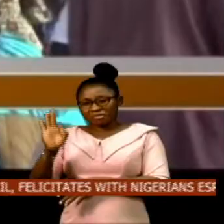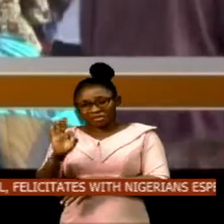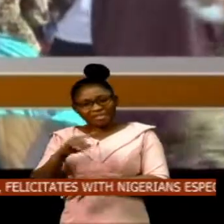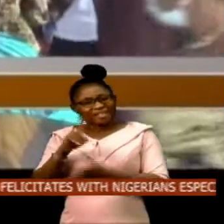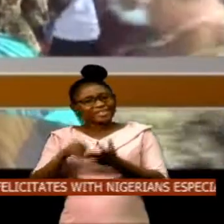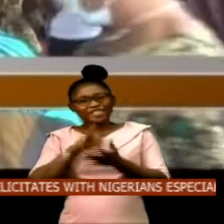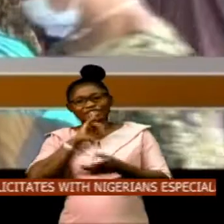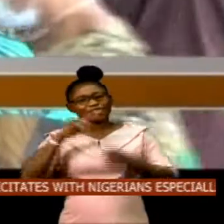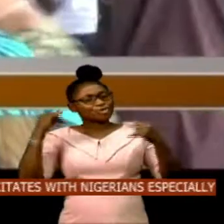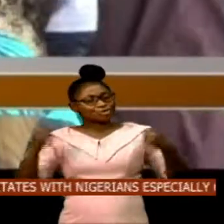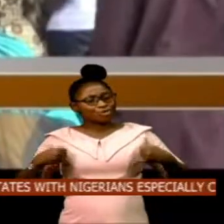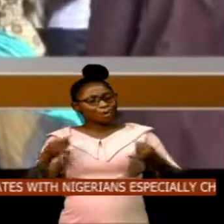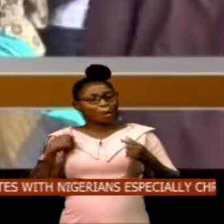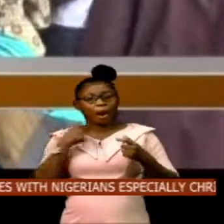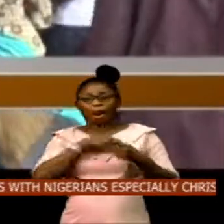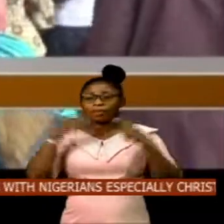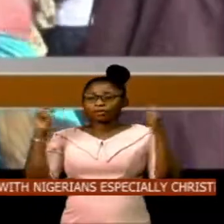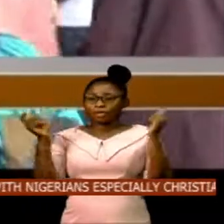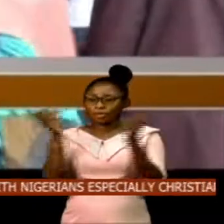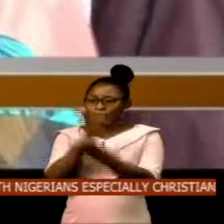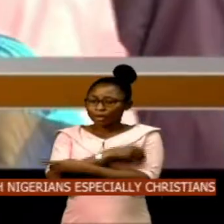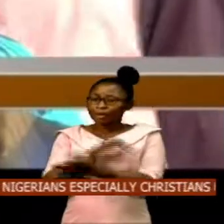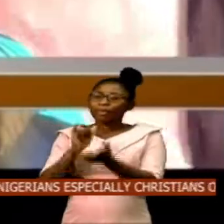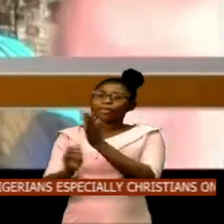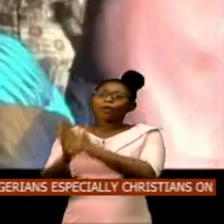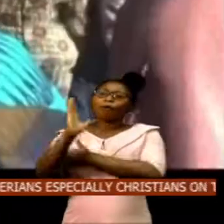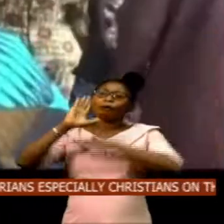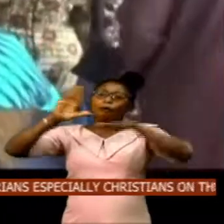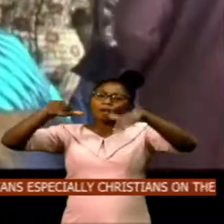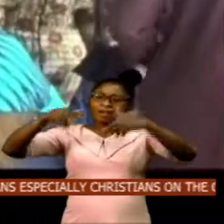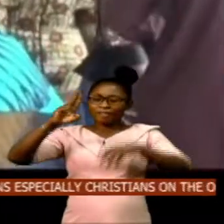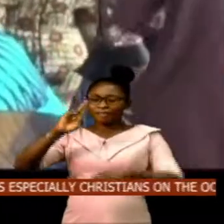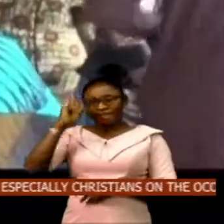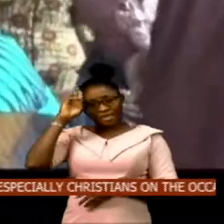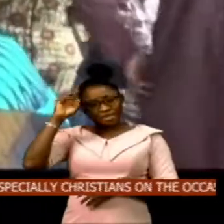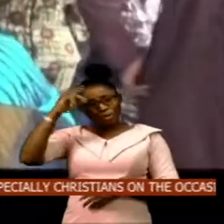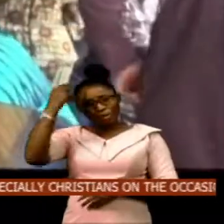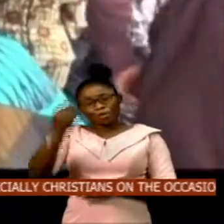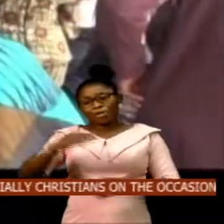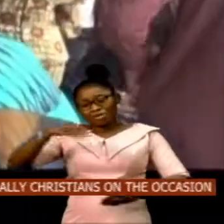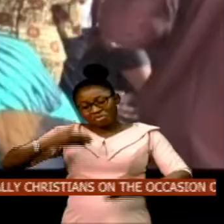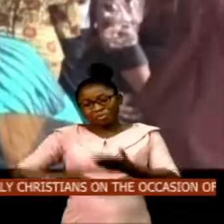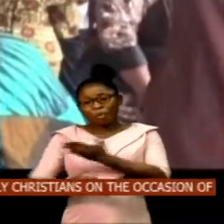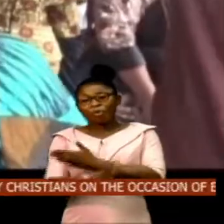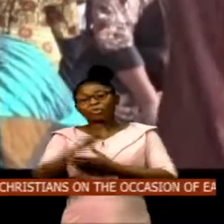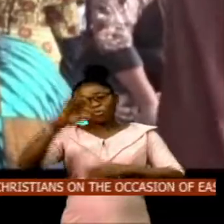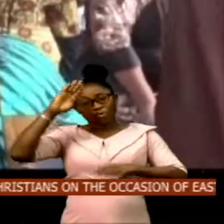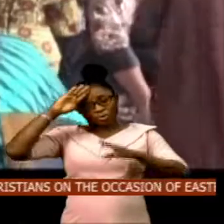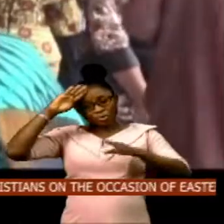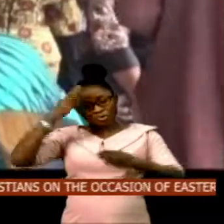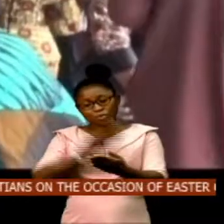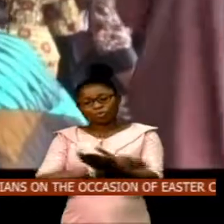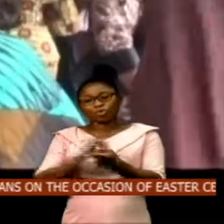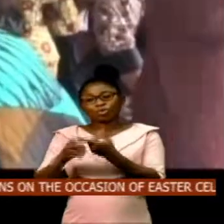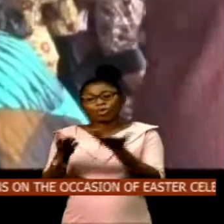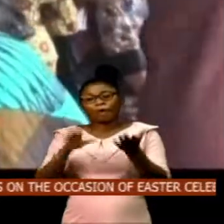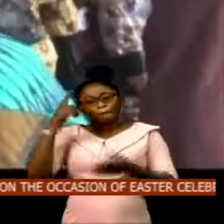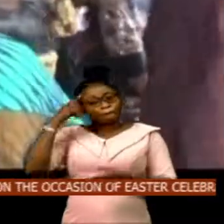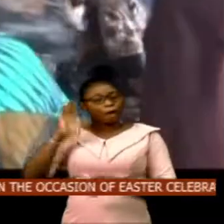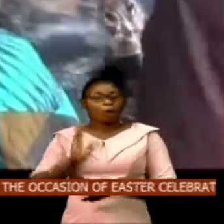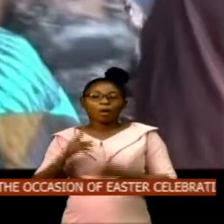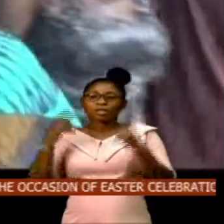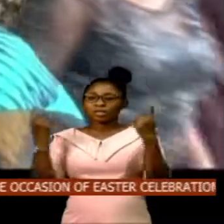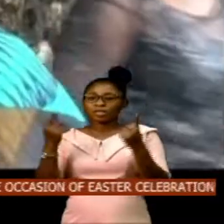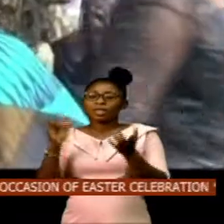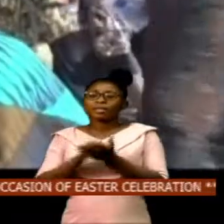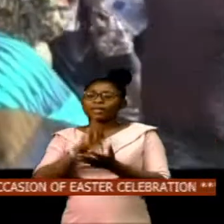the joy we are celebrating today, that God gave his only begotten son to die for our sin.